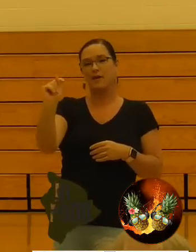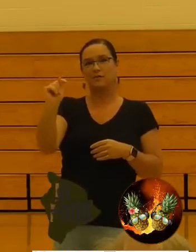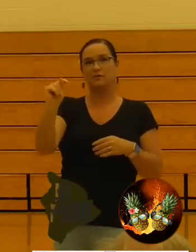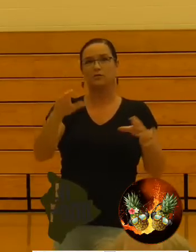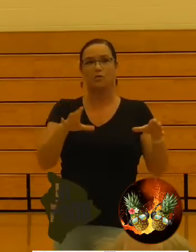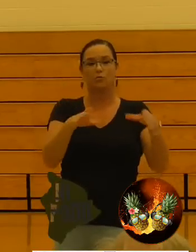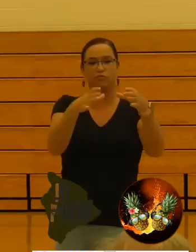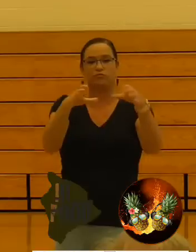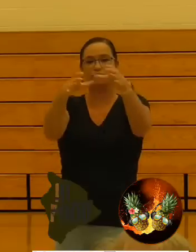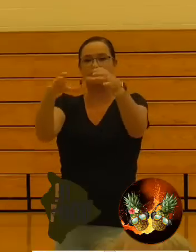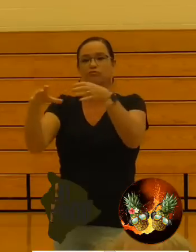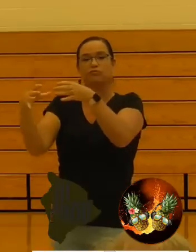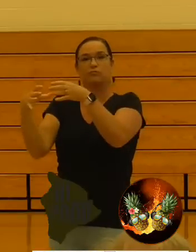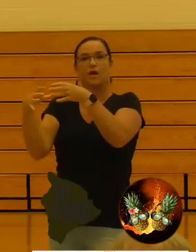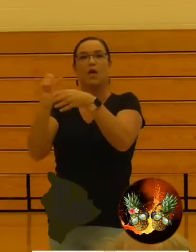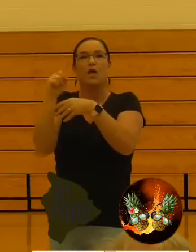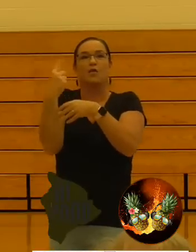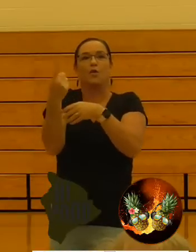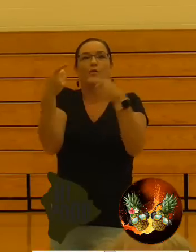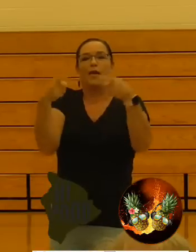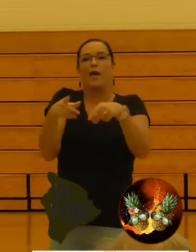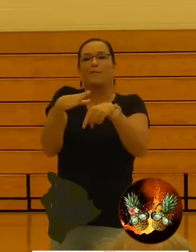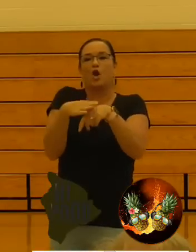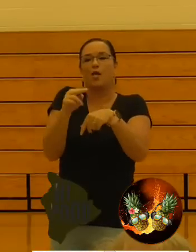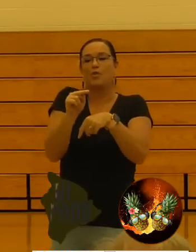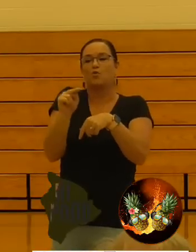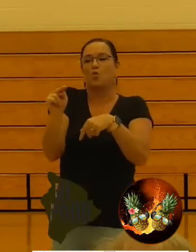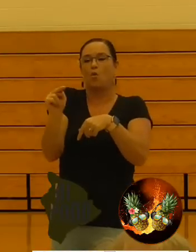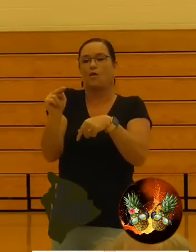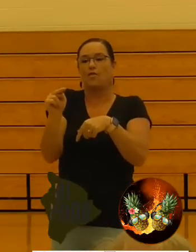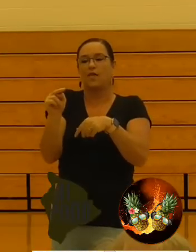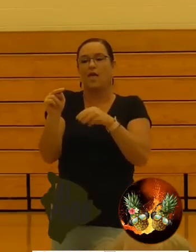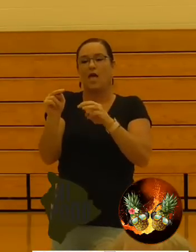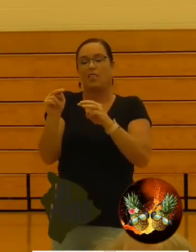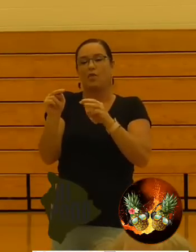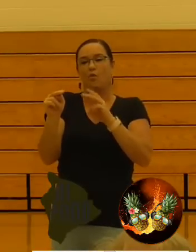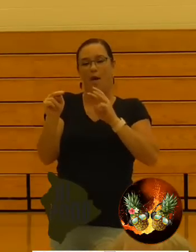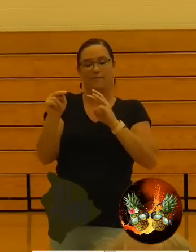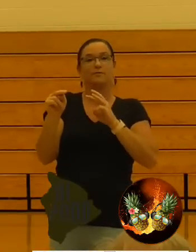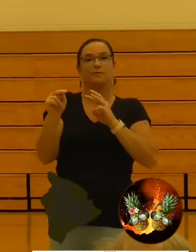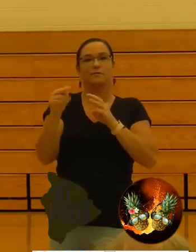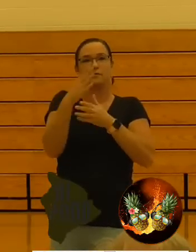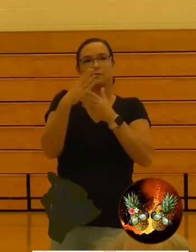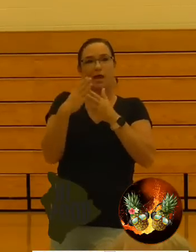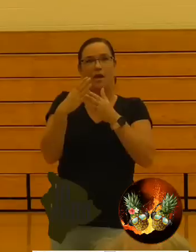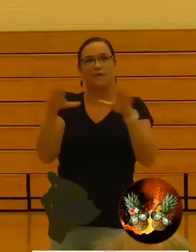Mauna Loa. They happen only on the north and west sides of the flank of the volcano.